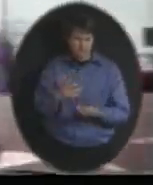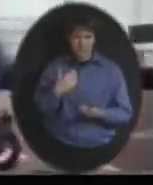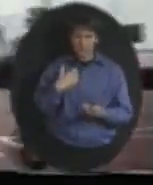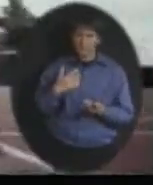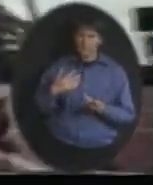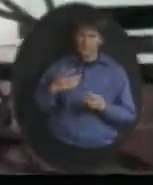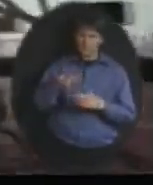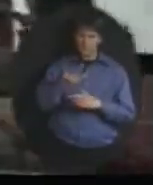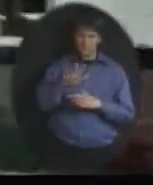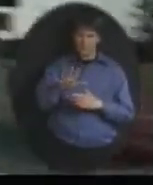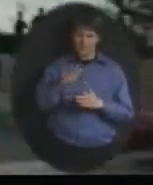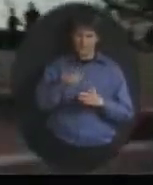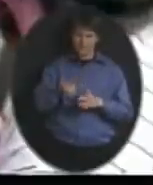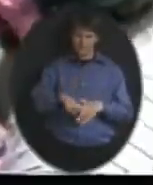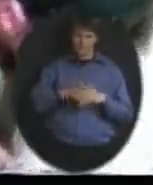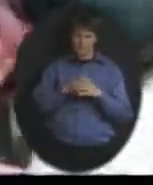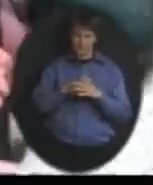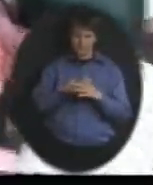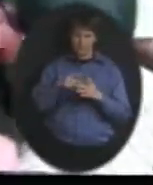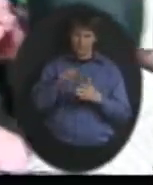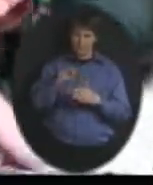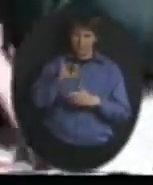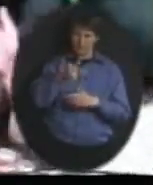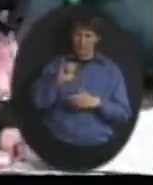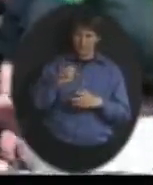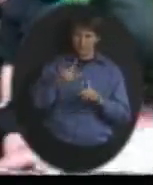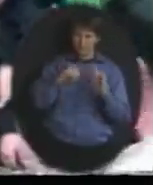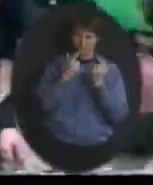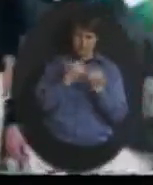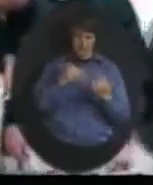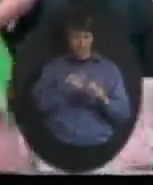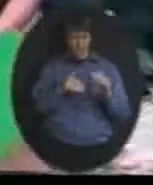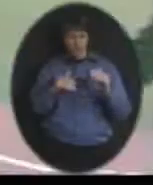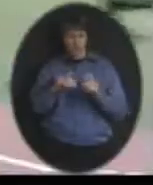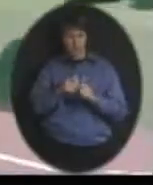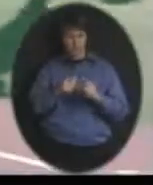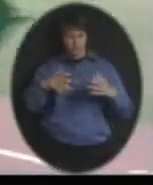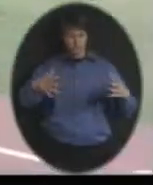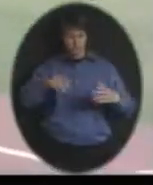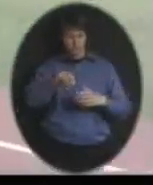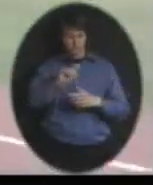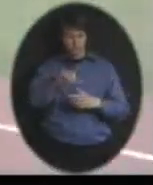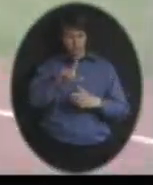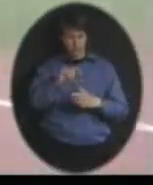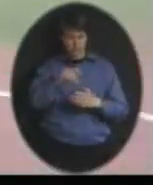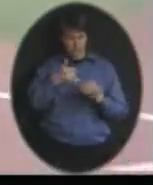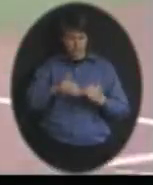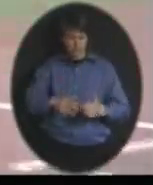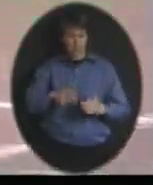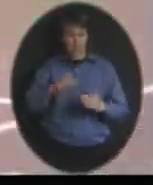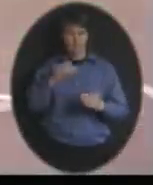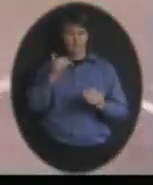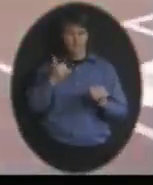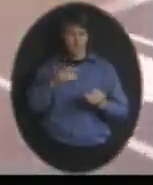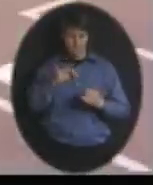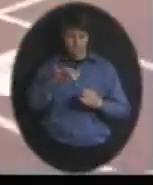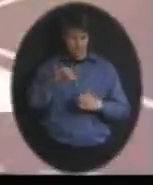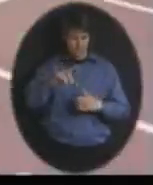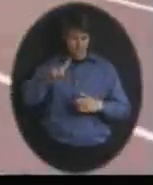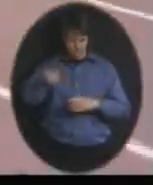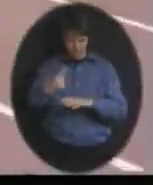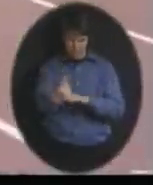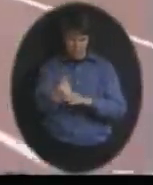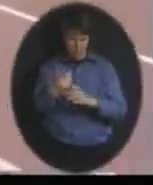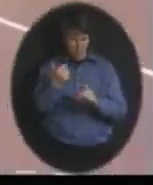35 original Miracle Leaguers have now expanded to 120 players, and to date the field remains the only one of its kind.